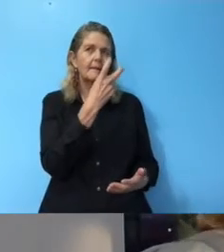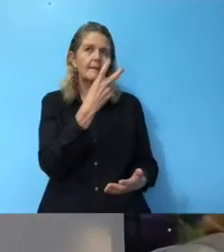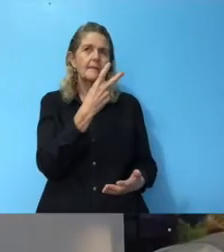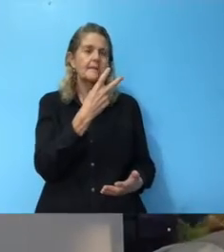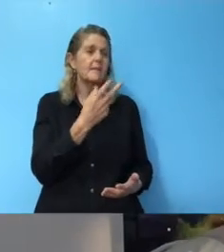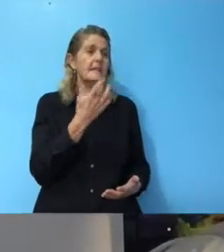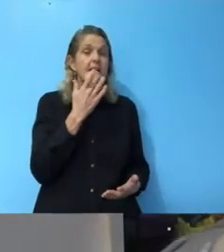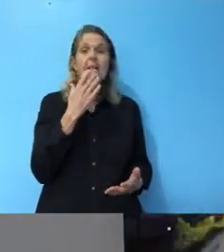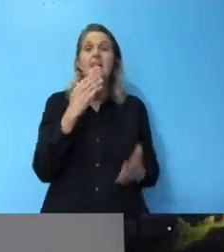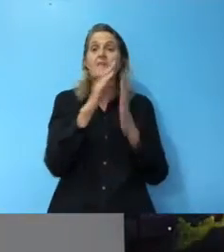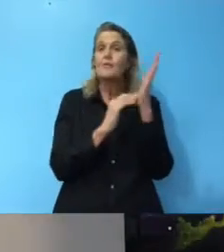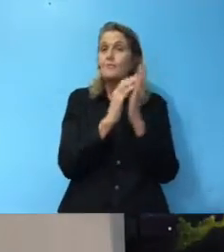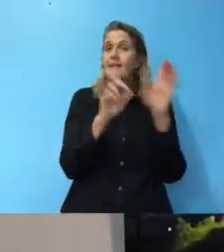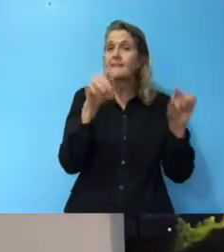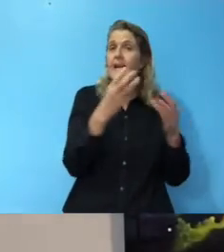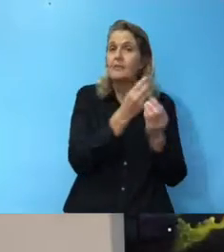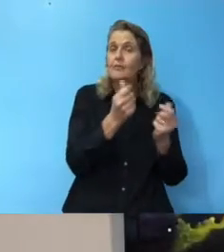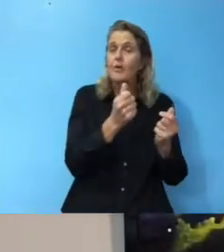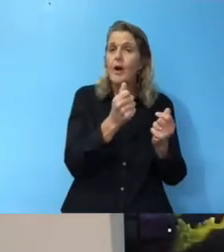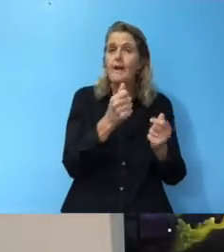good spray.